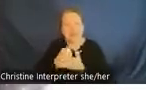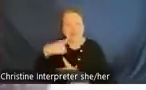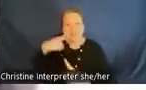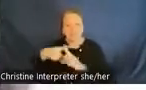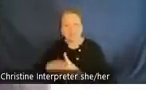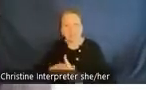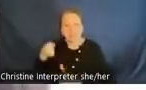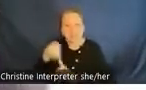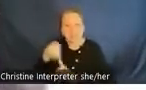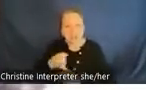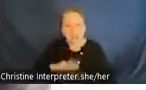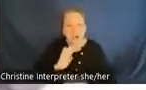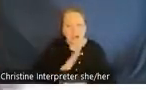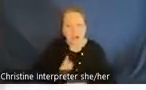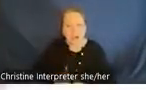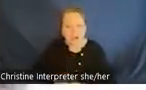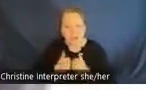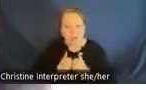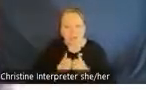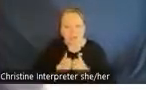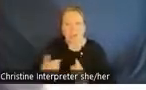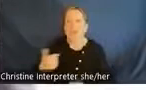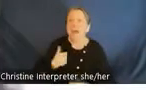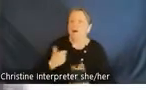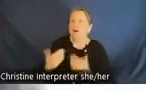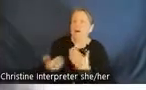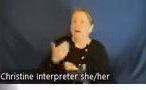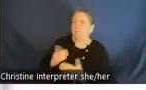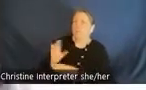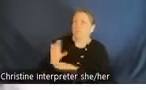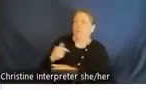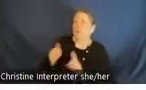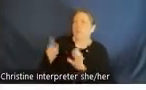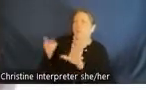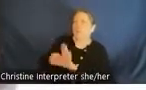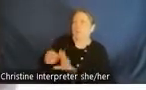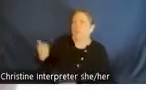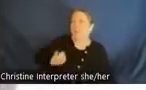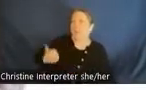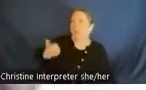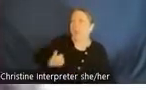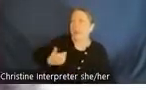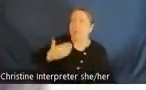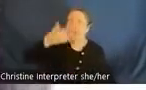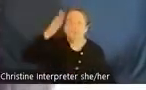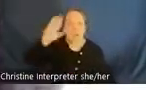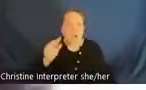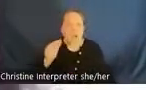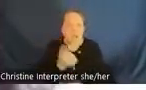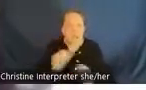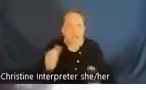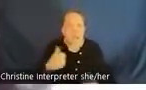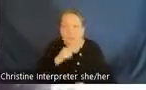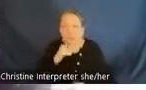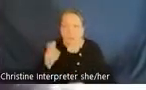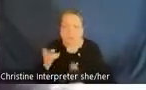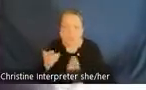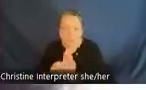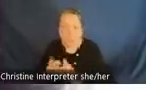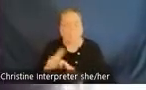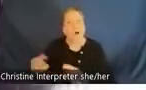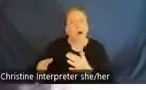I was almost forced into gang life. Thank God I wasn't, but it almost